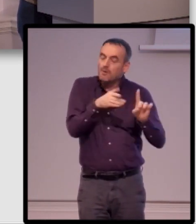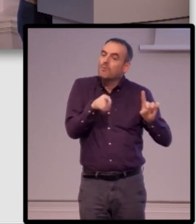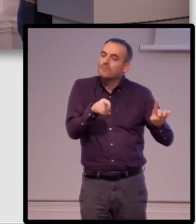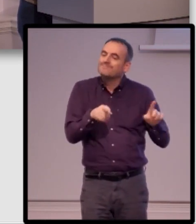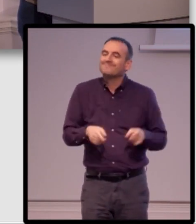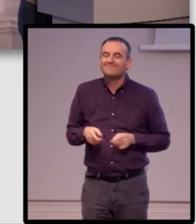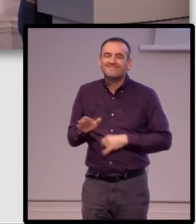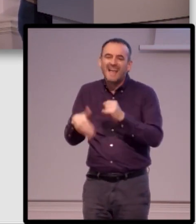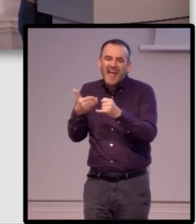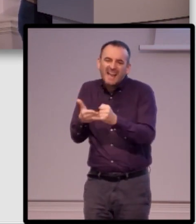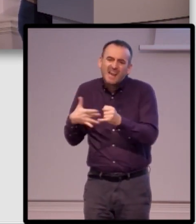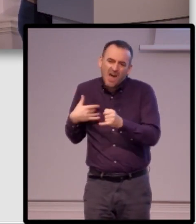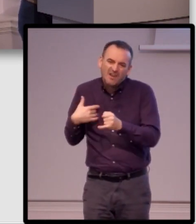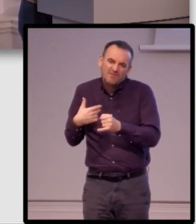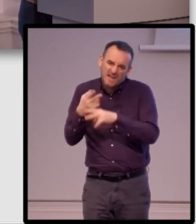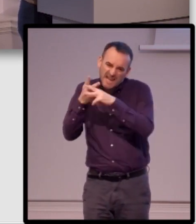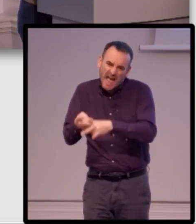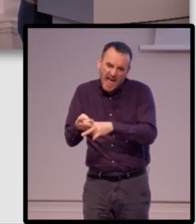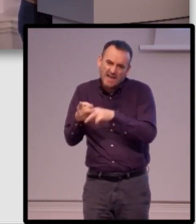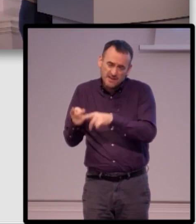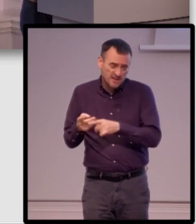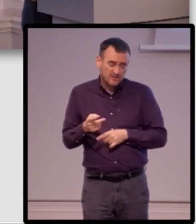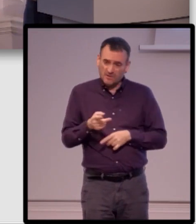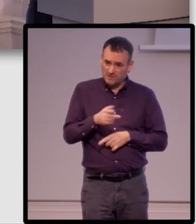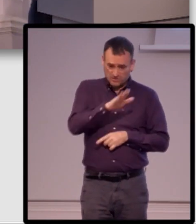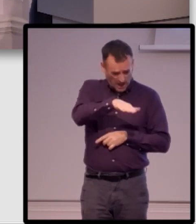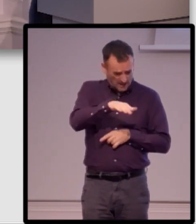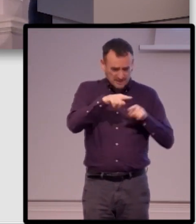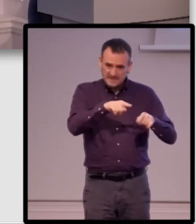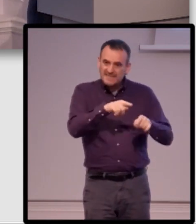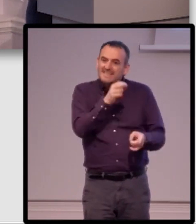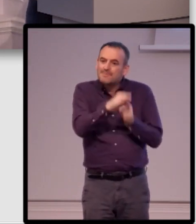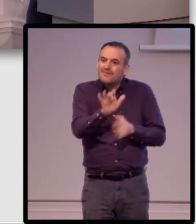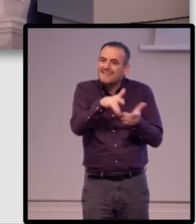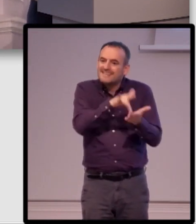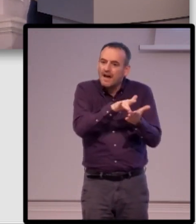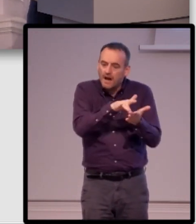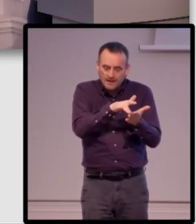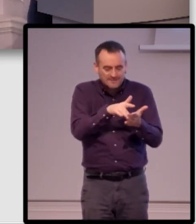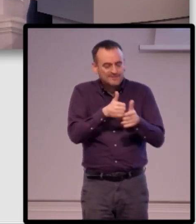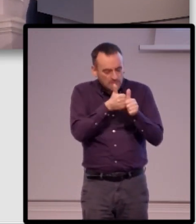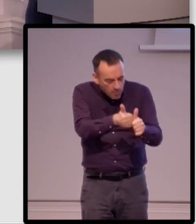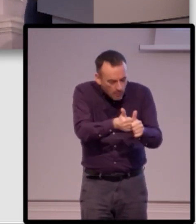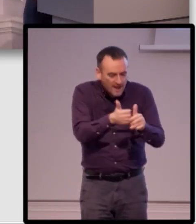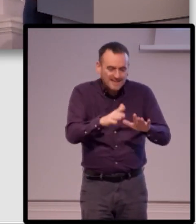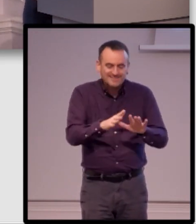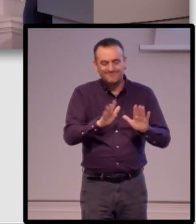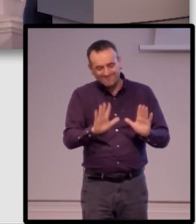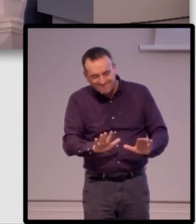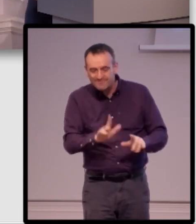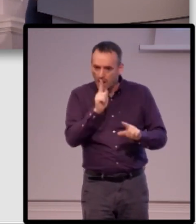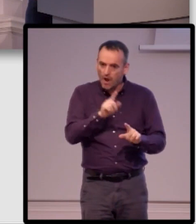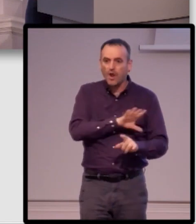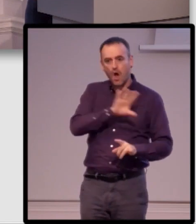whose treatment options had ended and were leaving the specialist centre, which had provided so much support. By the